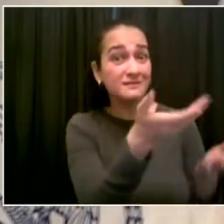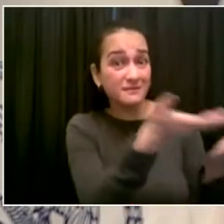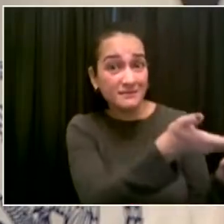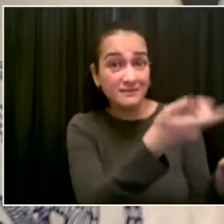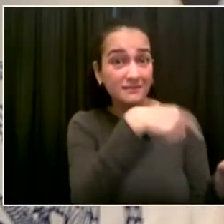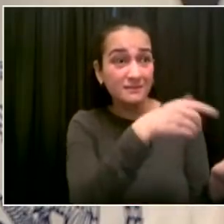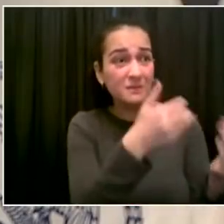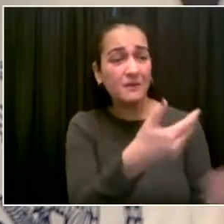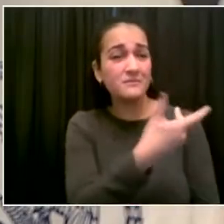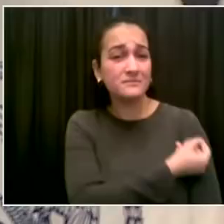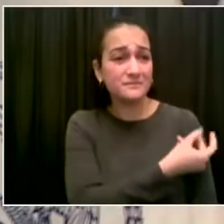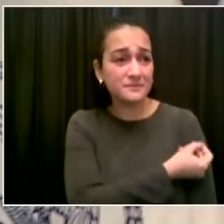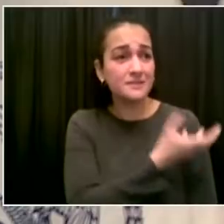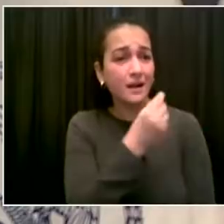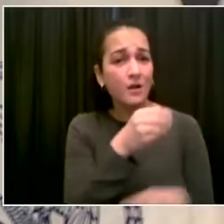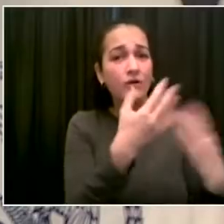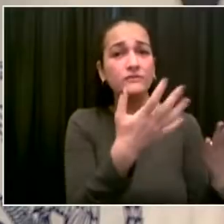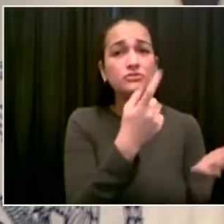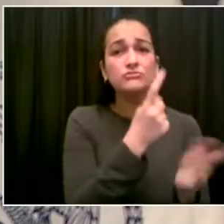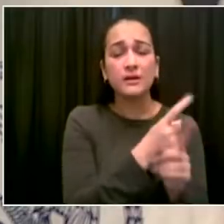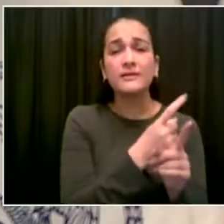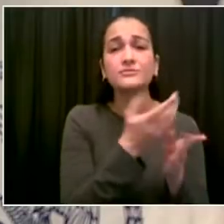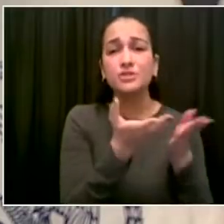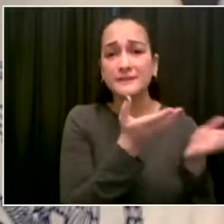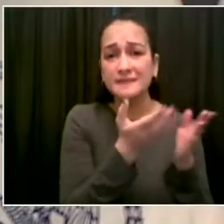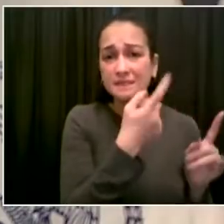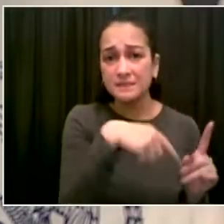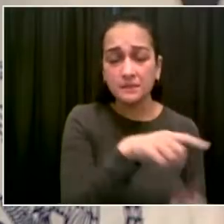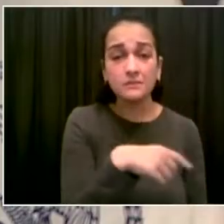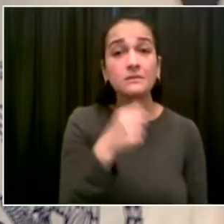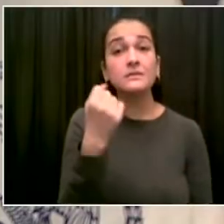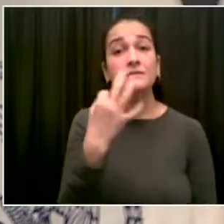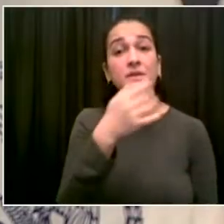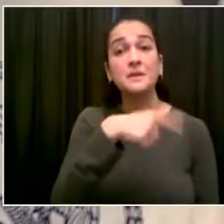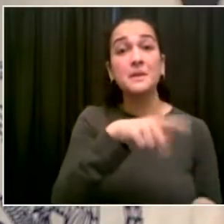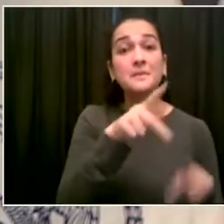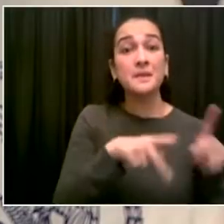is a bigger challenge we face. But to your core question,